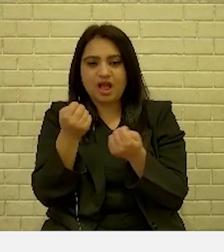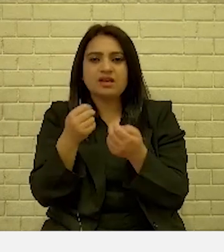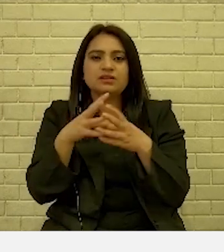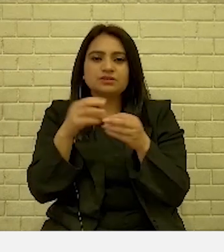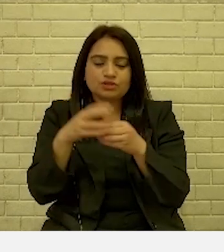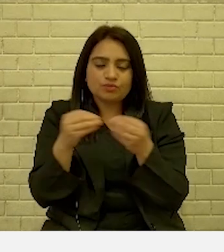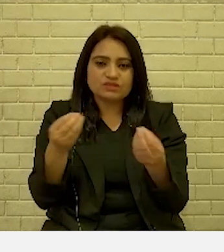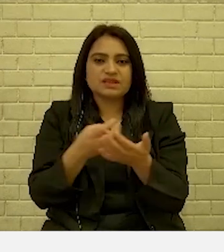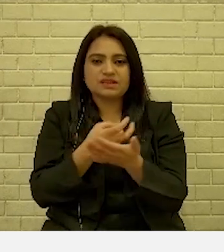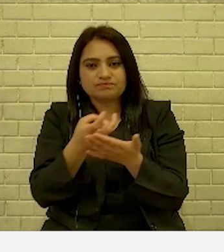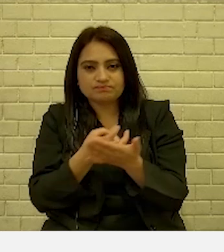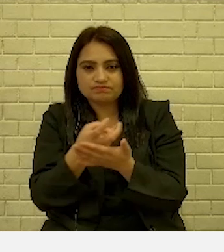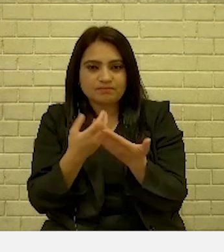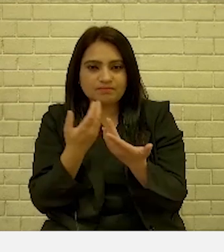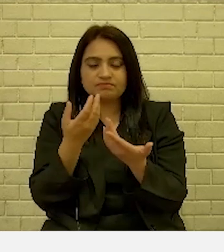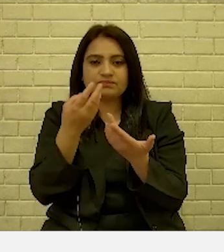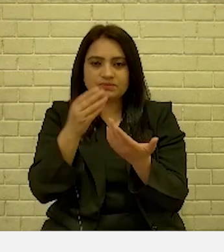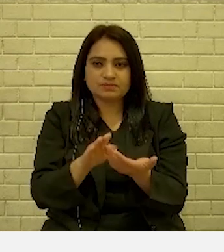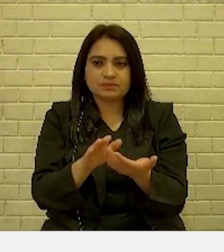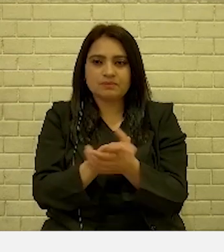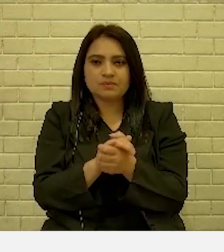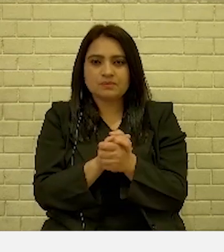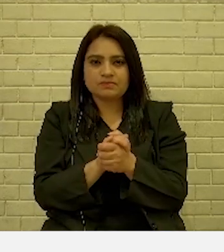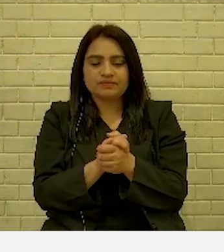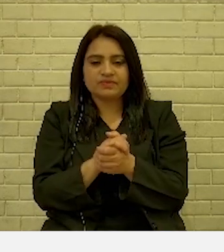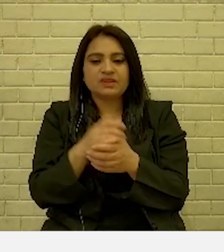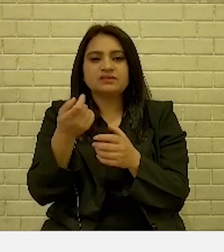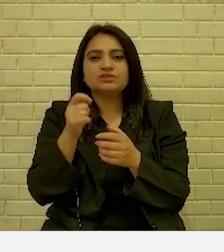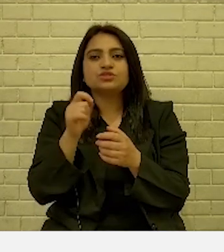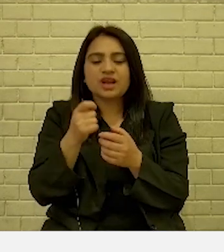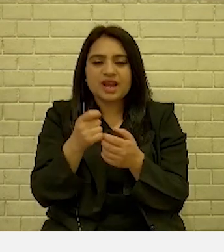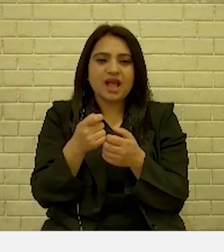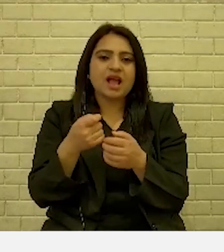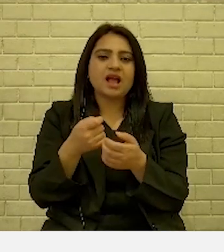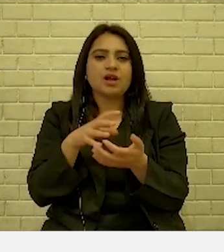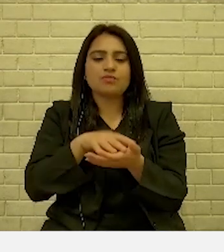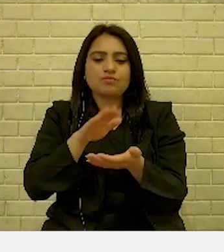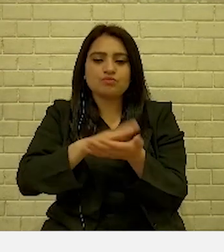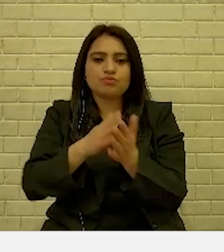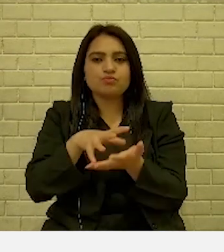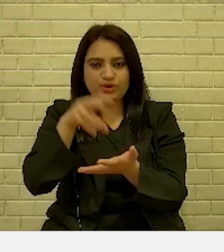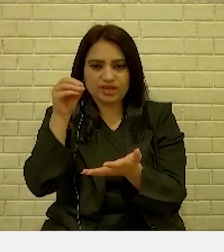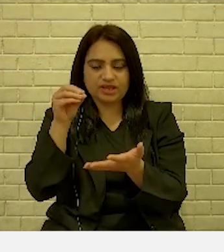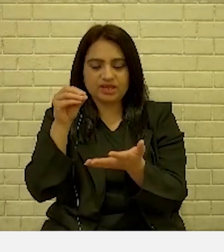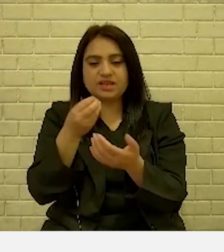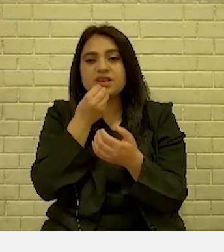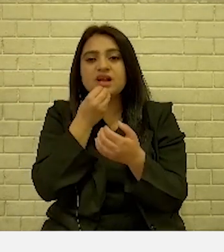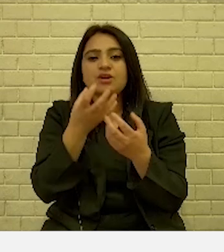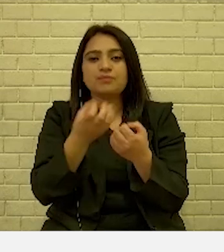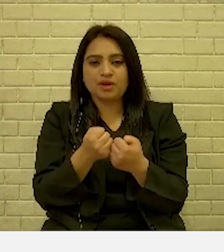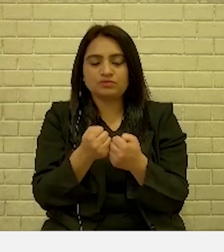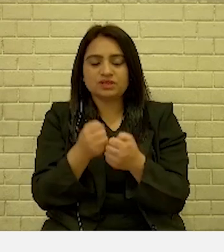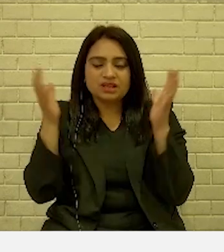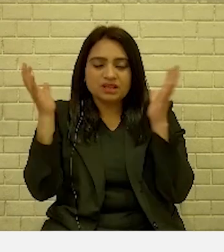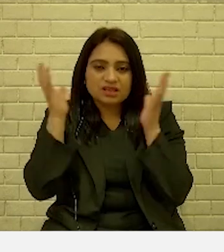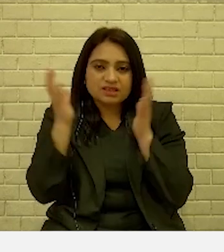breakfast of Nepal Ganj that is Chana Puri. But in the daytime you will find Ghamanja, you will not find anything